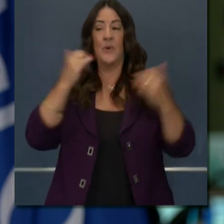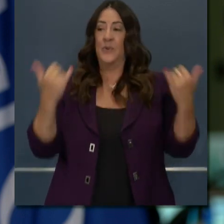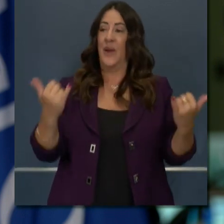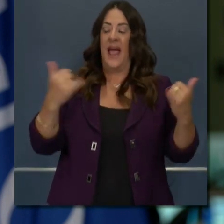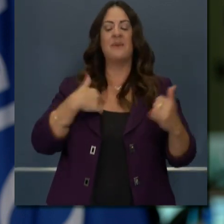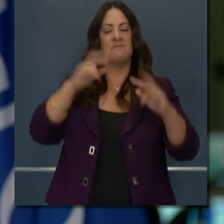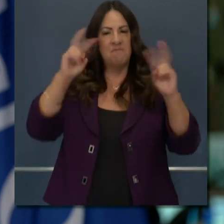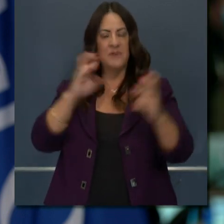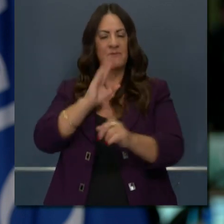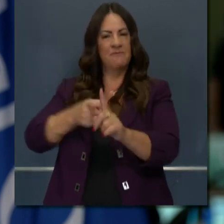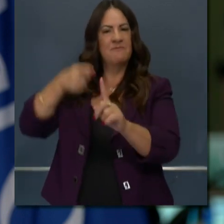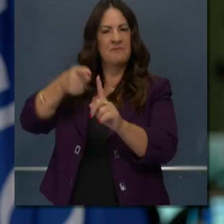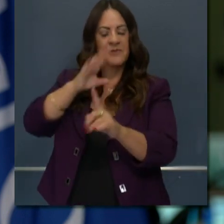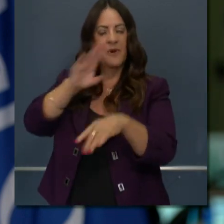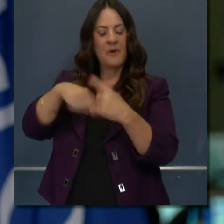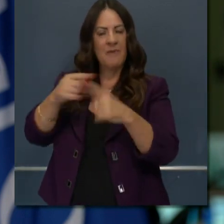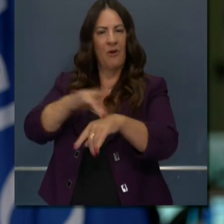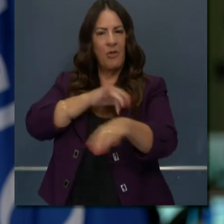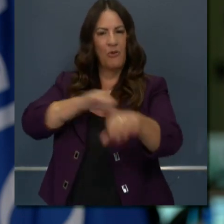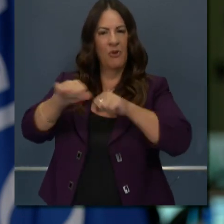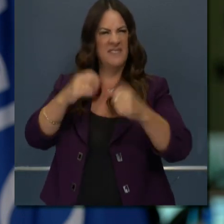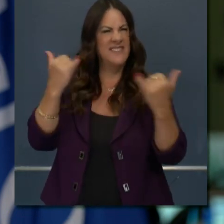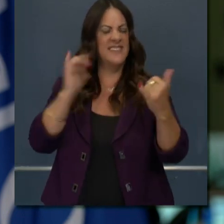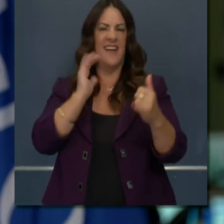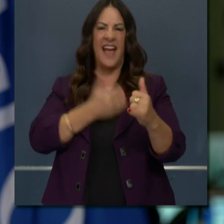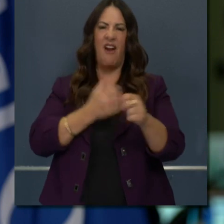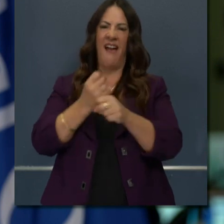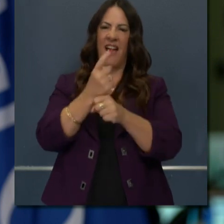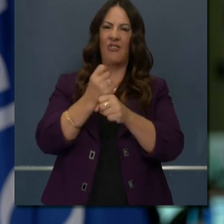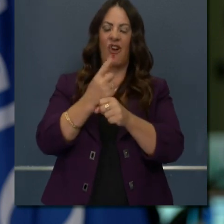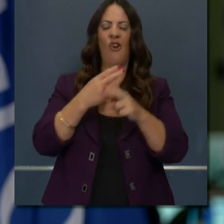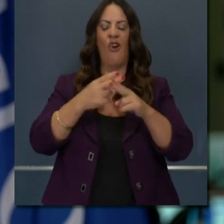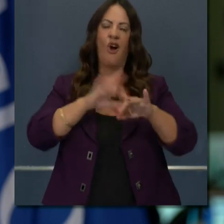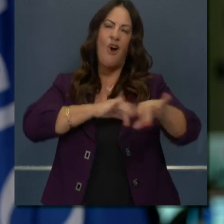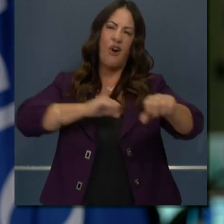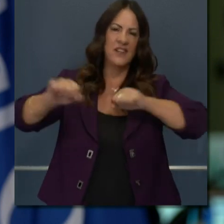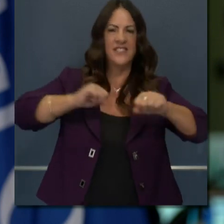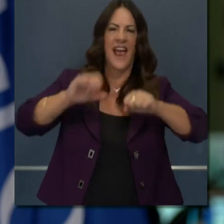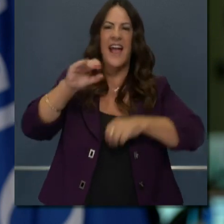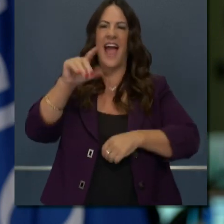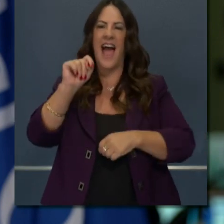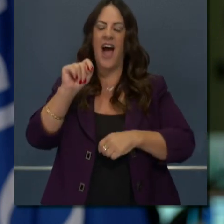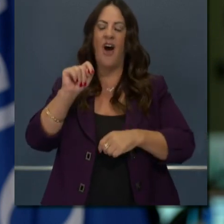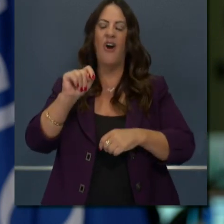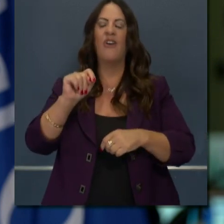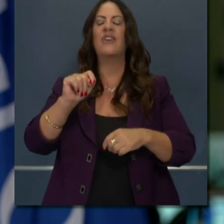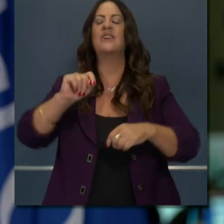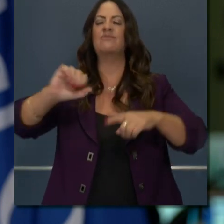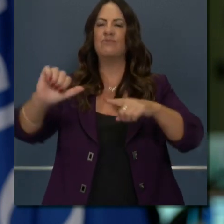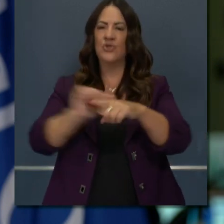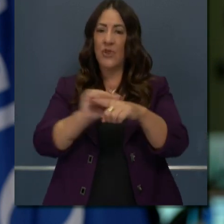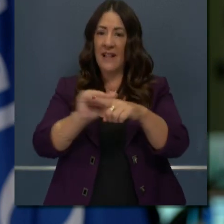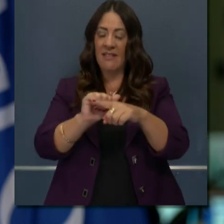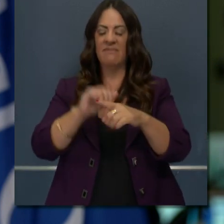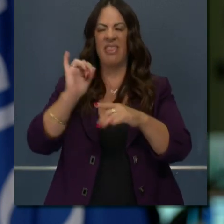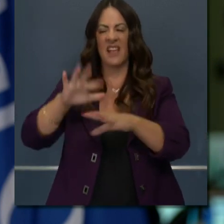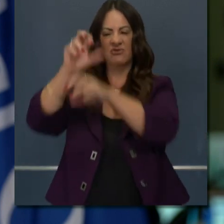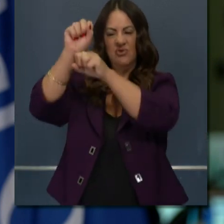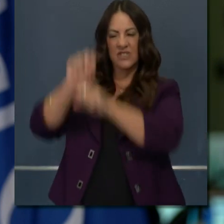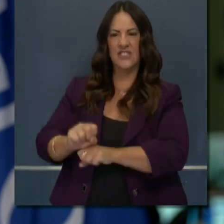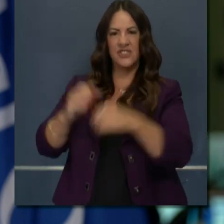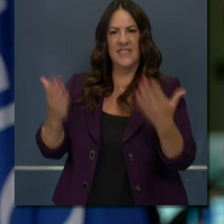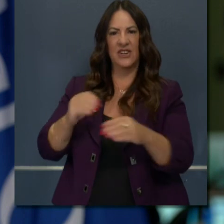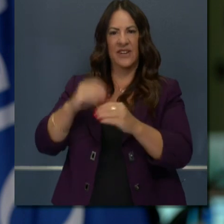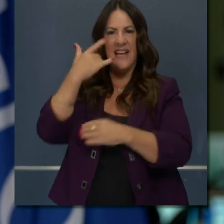that. Today is the date of the annual Shakeout earthquake drill. This is a tradition that began here in